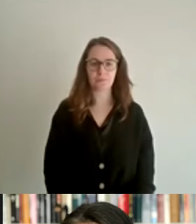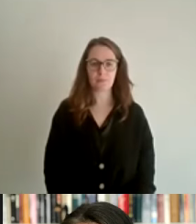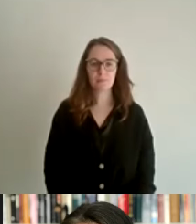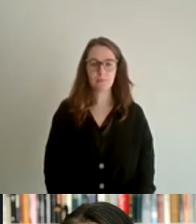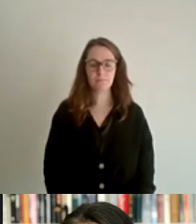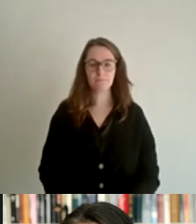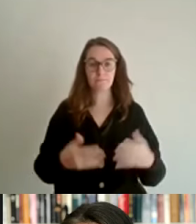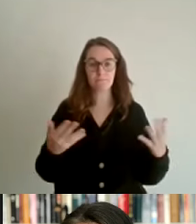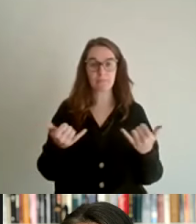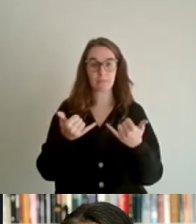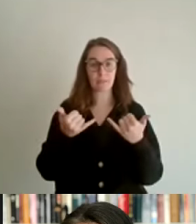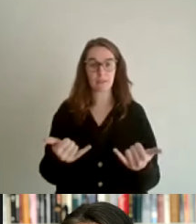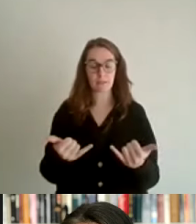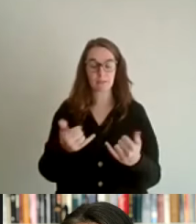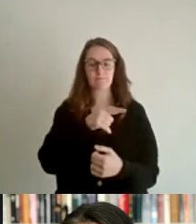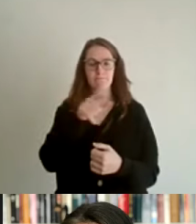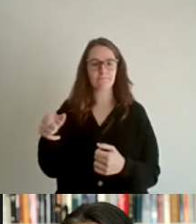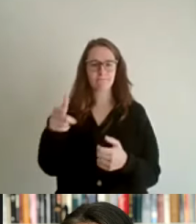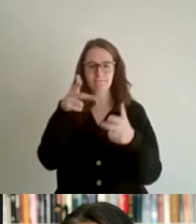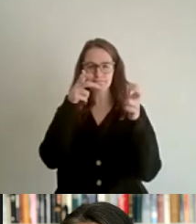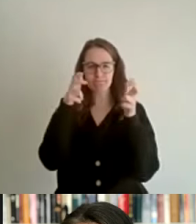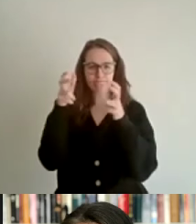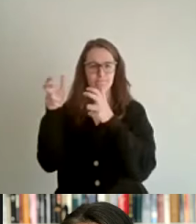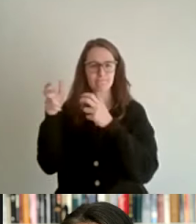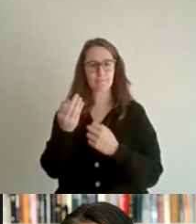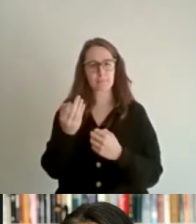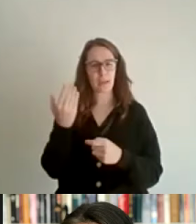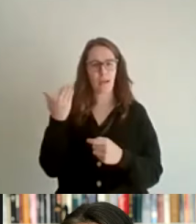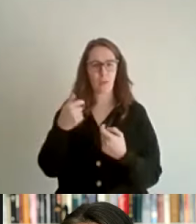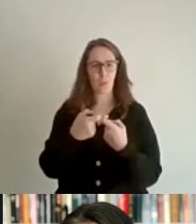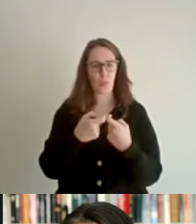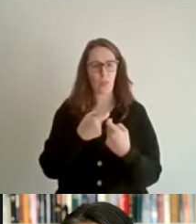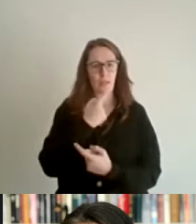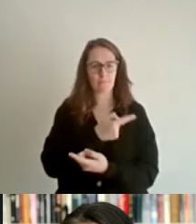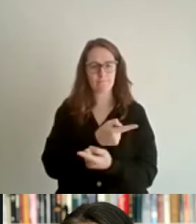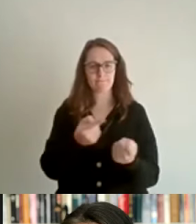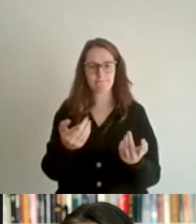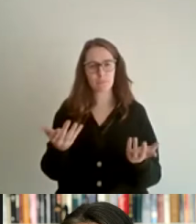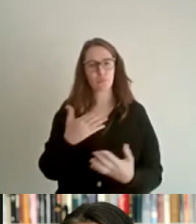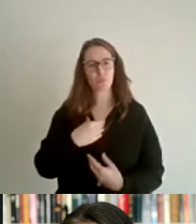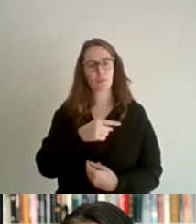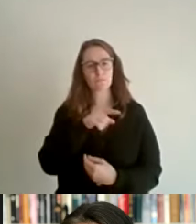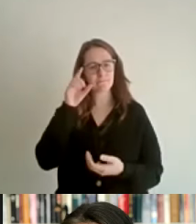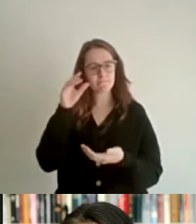Well, now that you have heard what your fellow students have to say, it's time to share your own opinion.